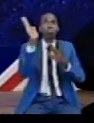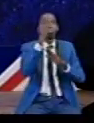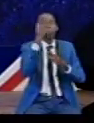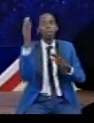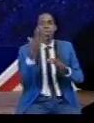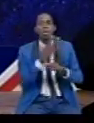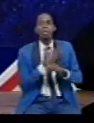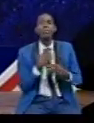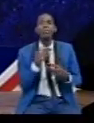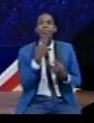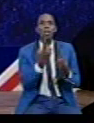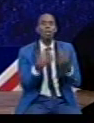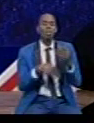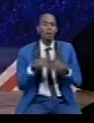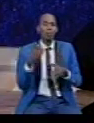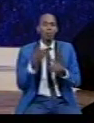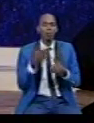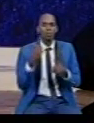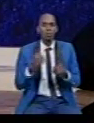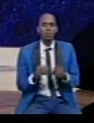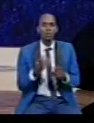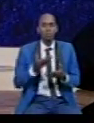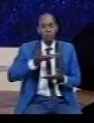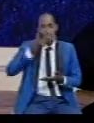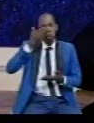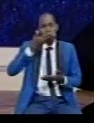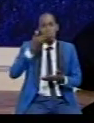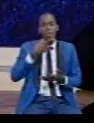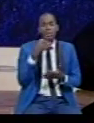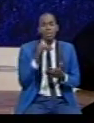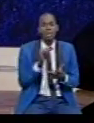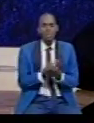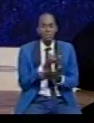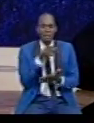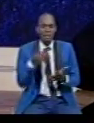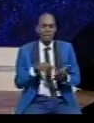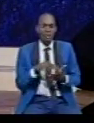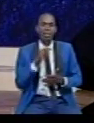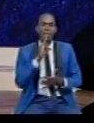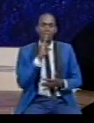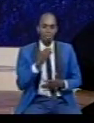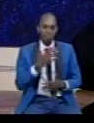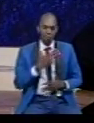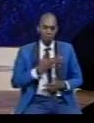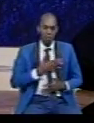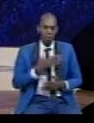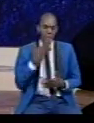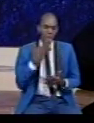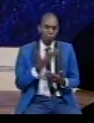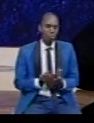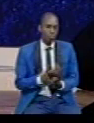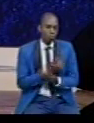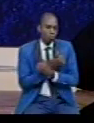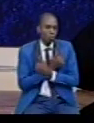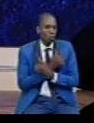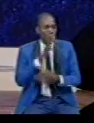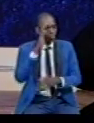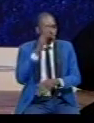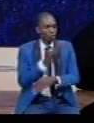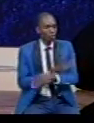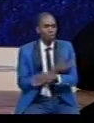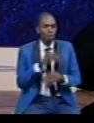my beloved Son, in whom I am well pleased. Hear ye him. The Lord